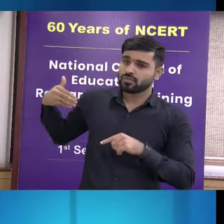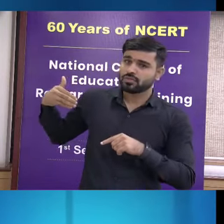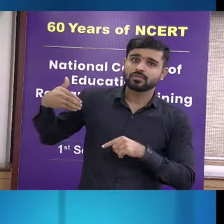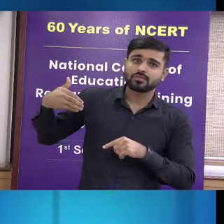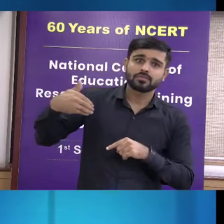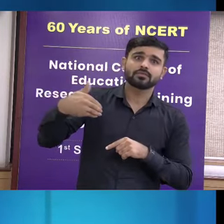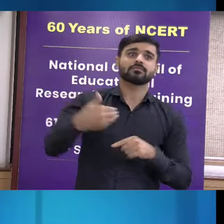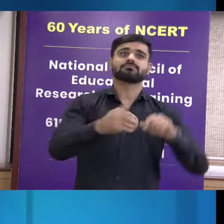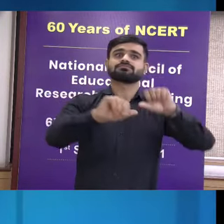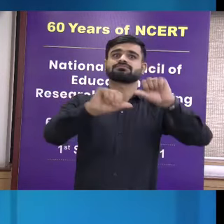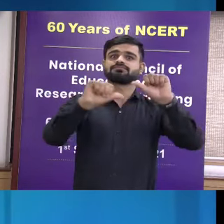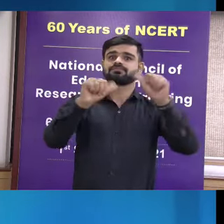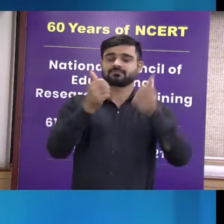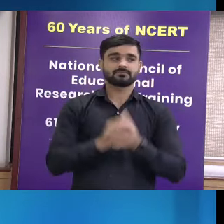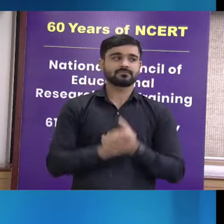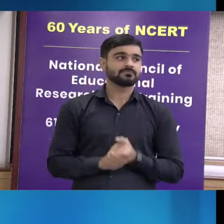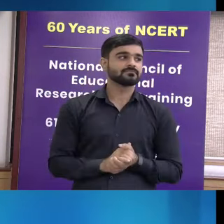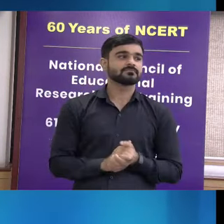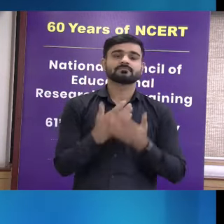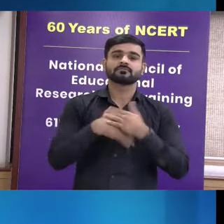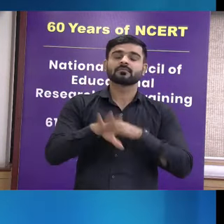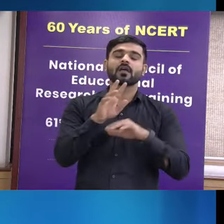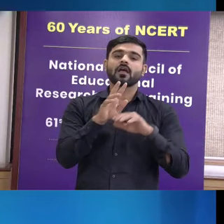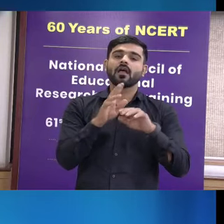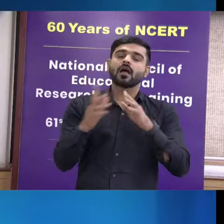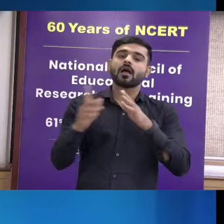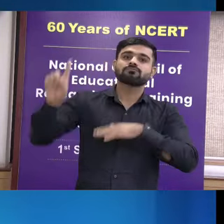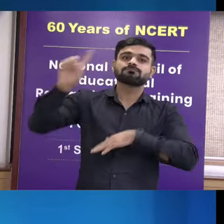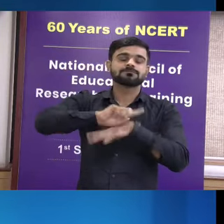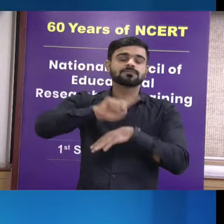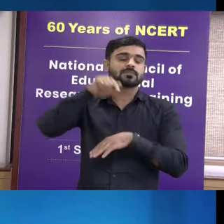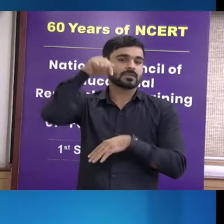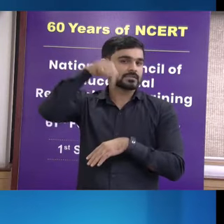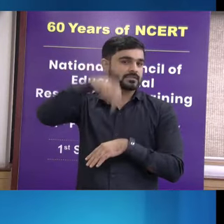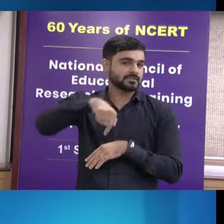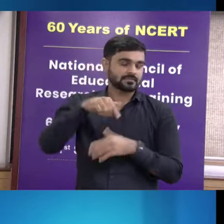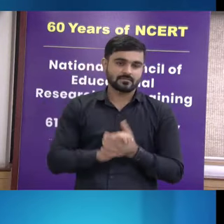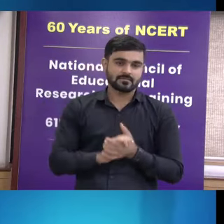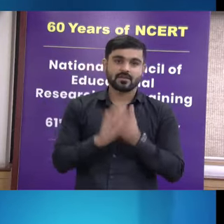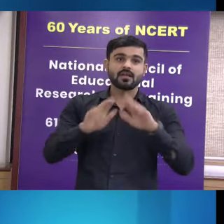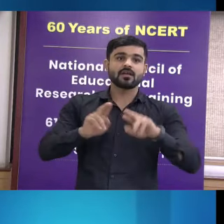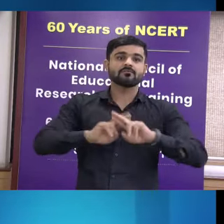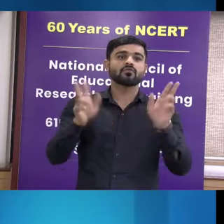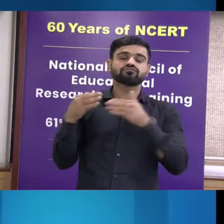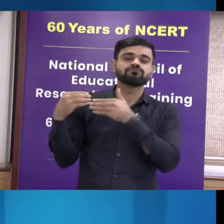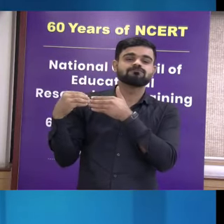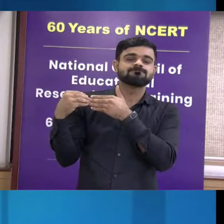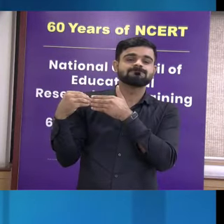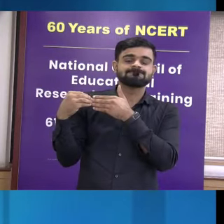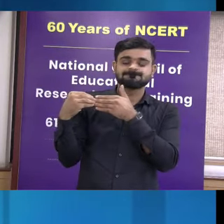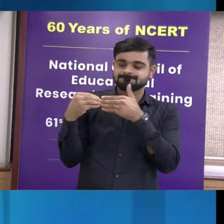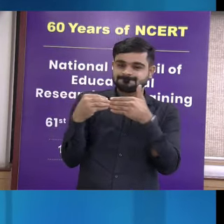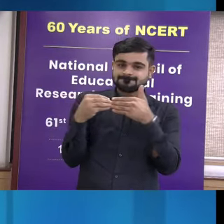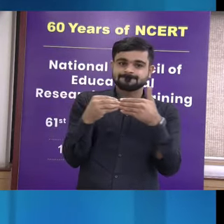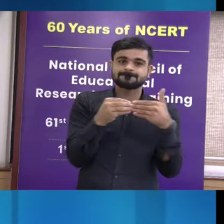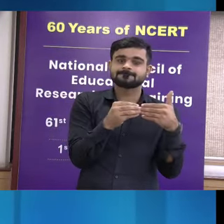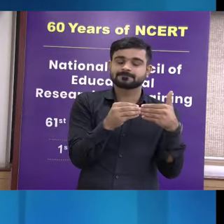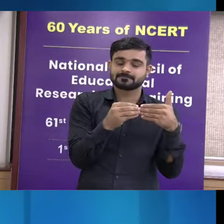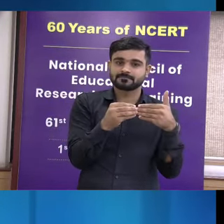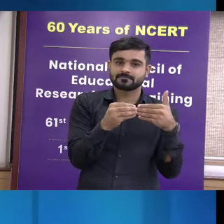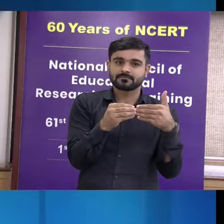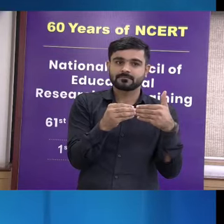from its initial days till today, having come through